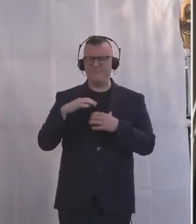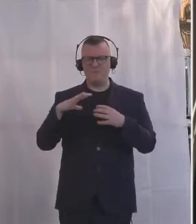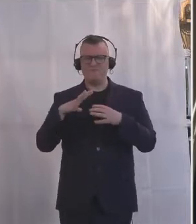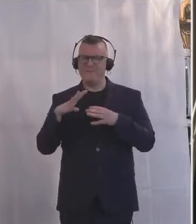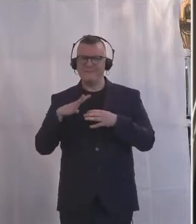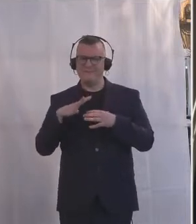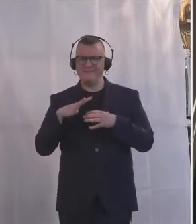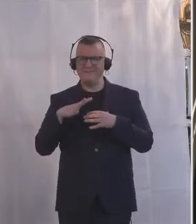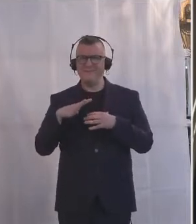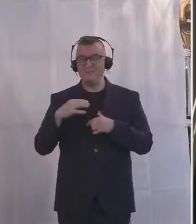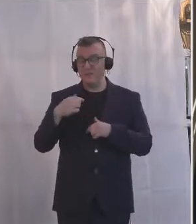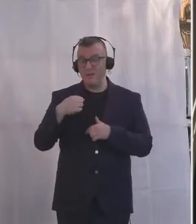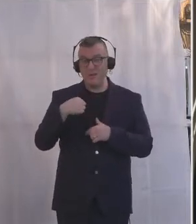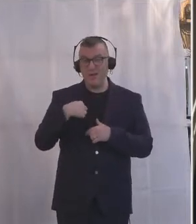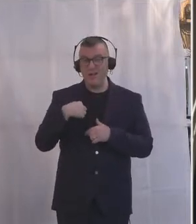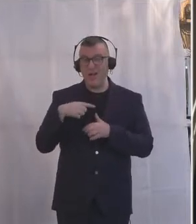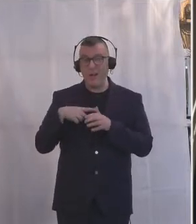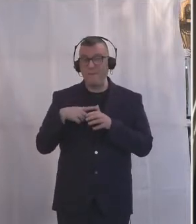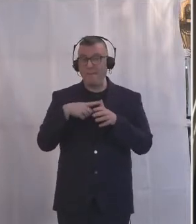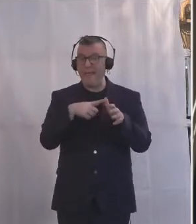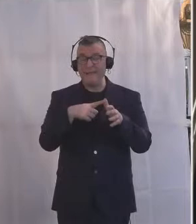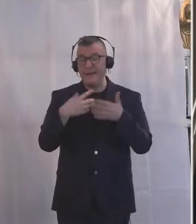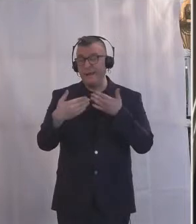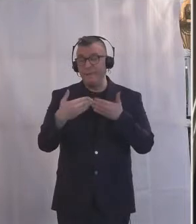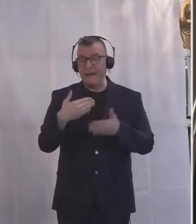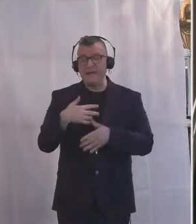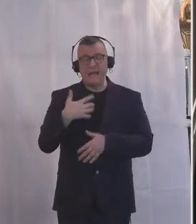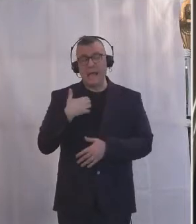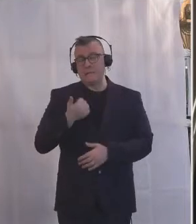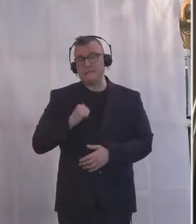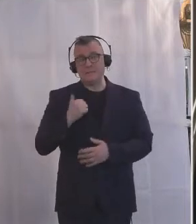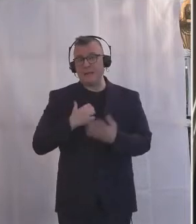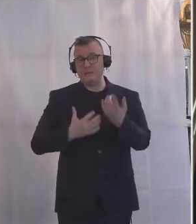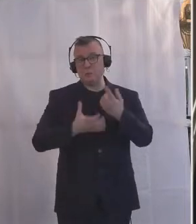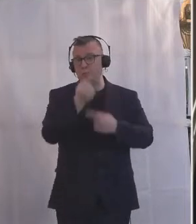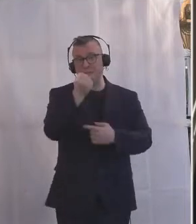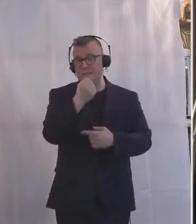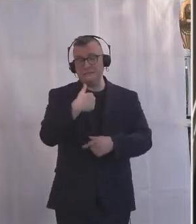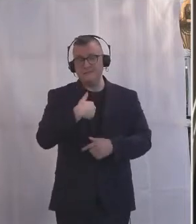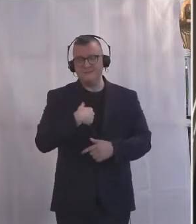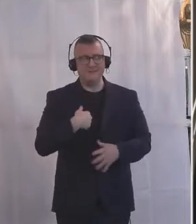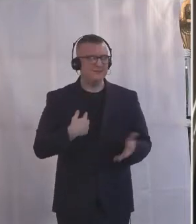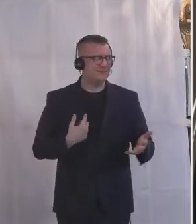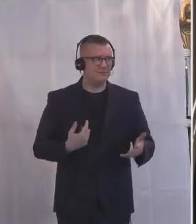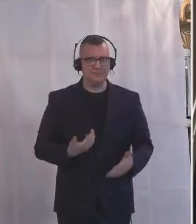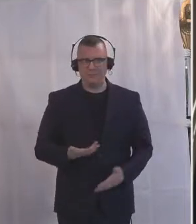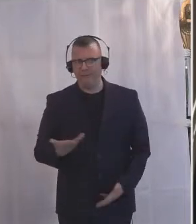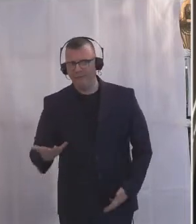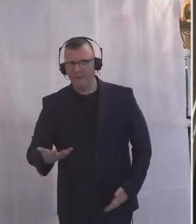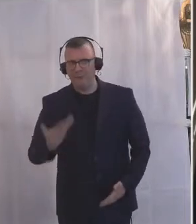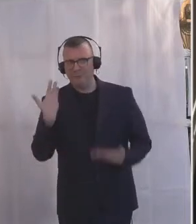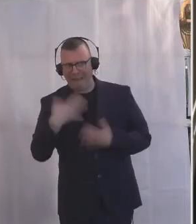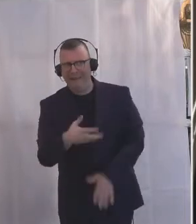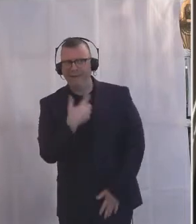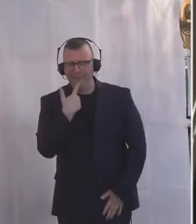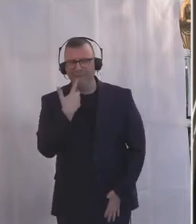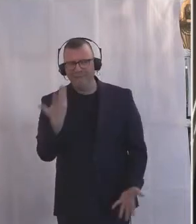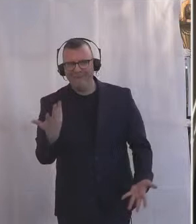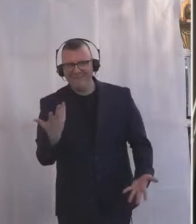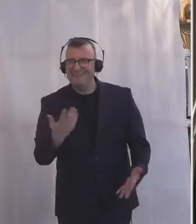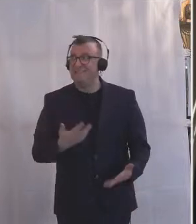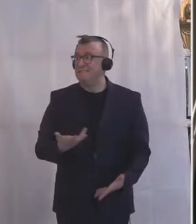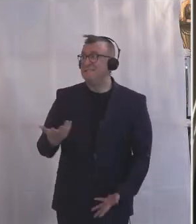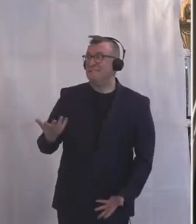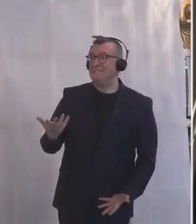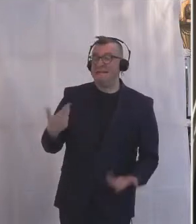I applied, and not to win. And it only... Whoops. I know, yeah. Didn't really go that way. I was